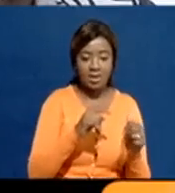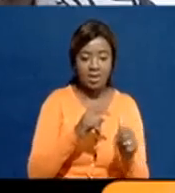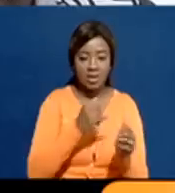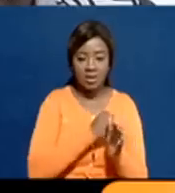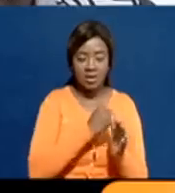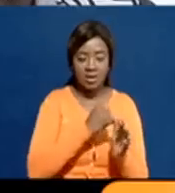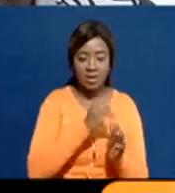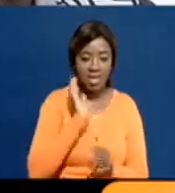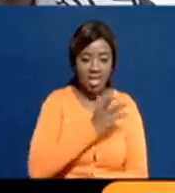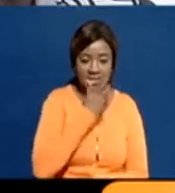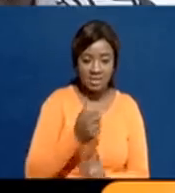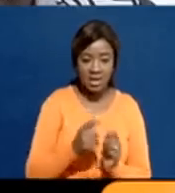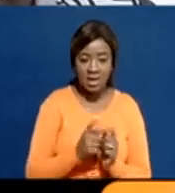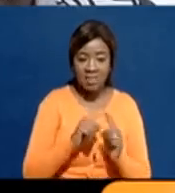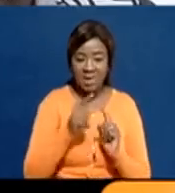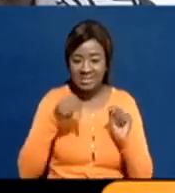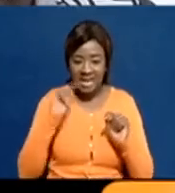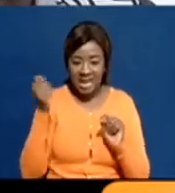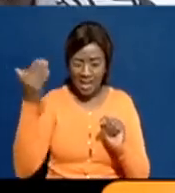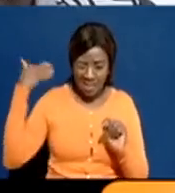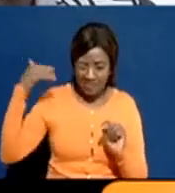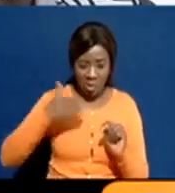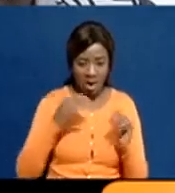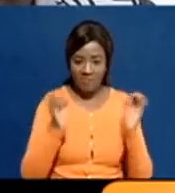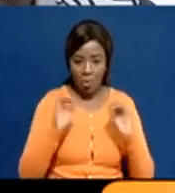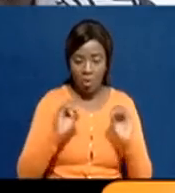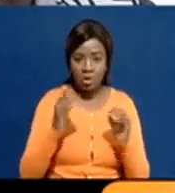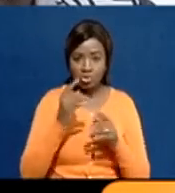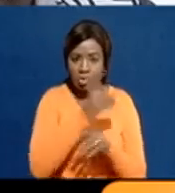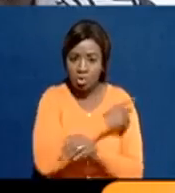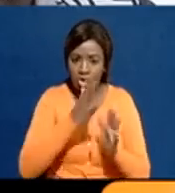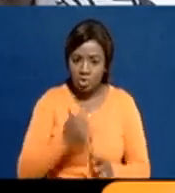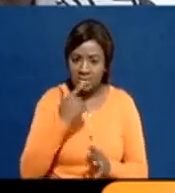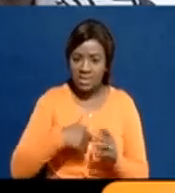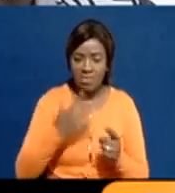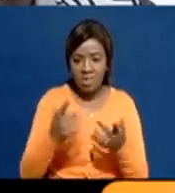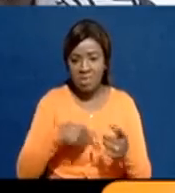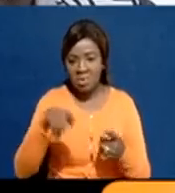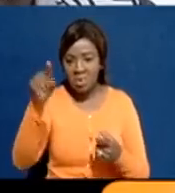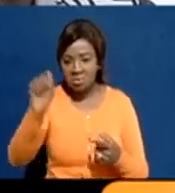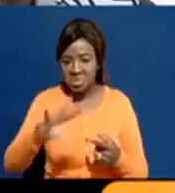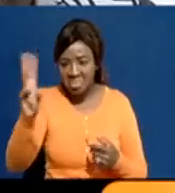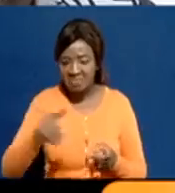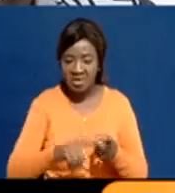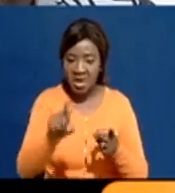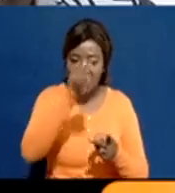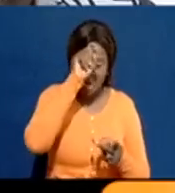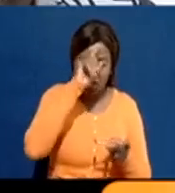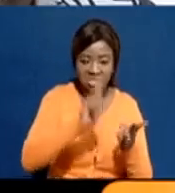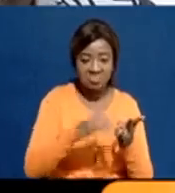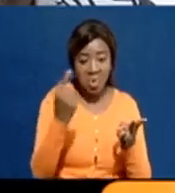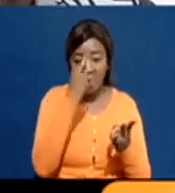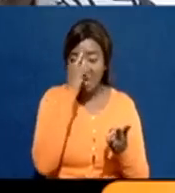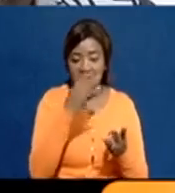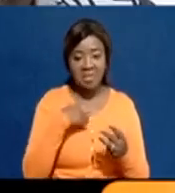And so the doctor said, either go to South Africa or to Egypt or to India, at least to get properly staged so that she will know what she's going